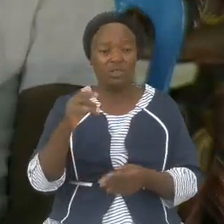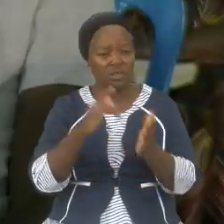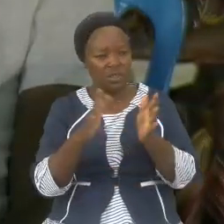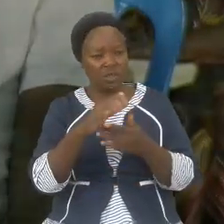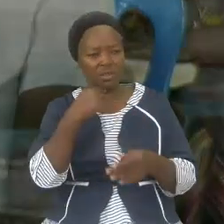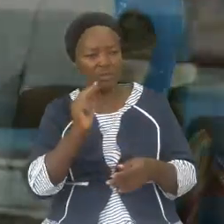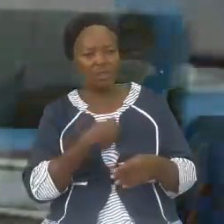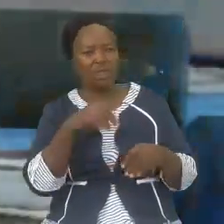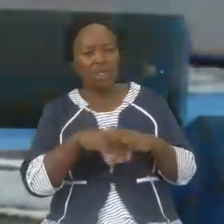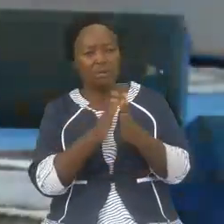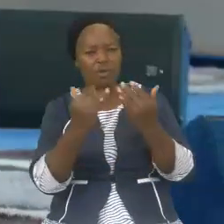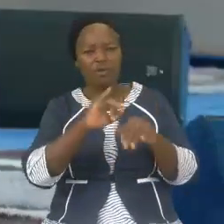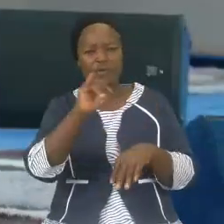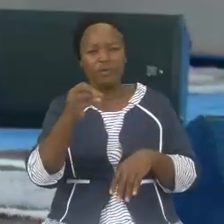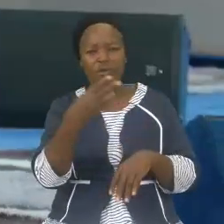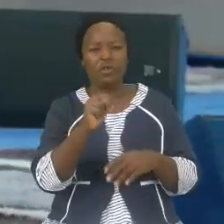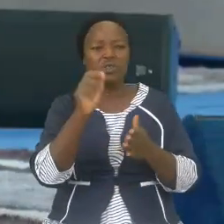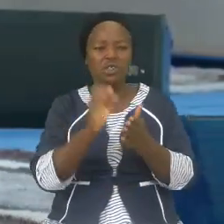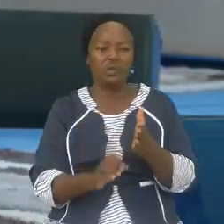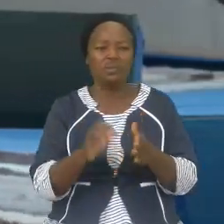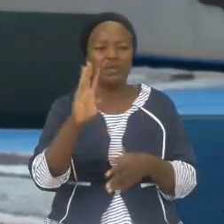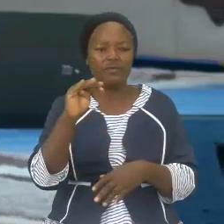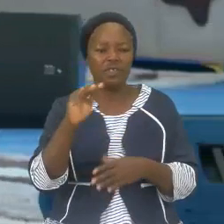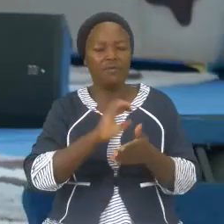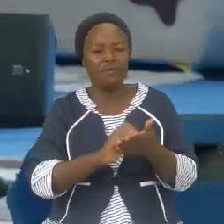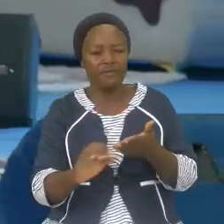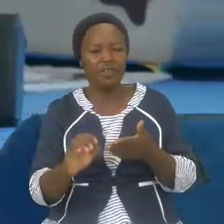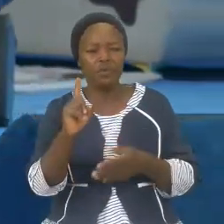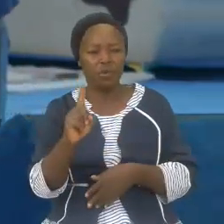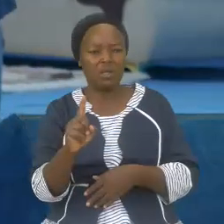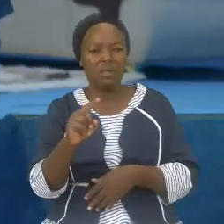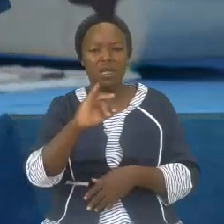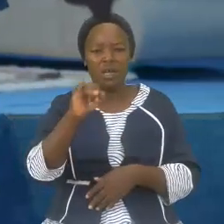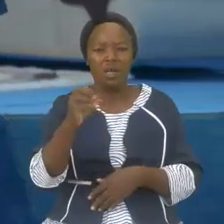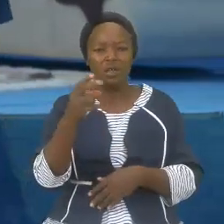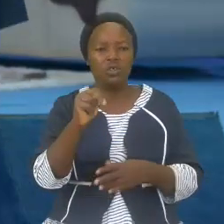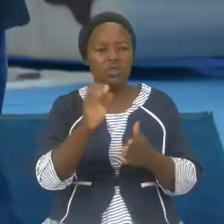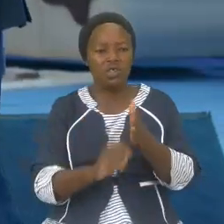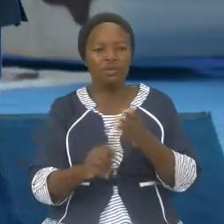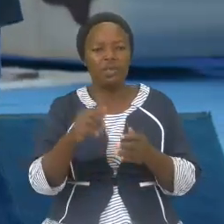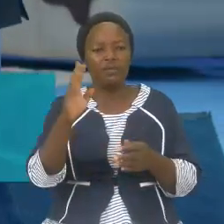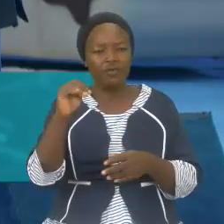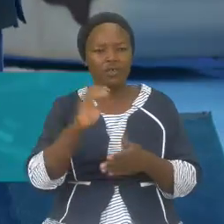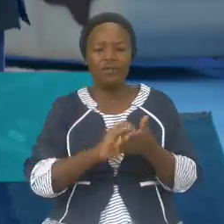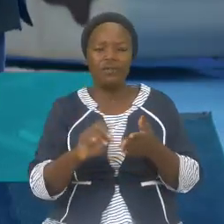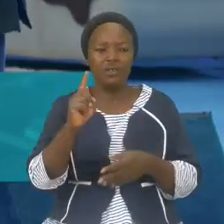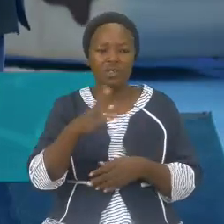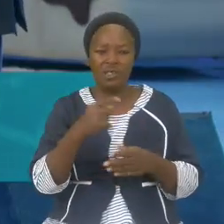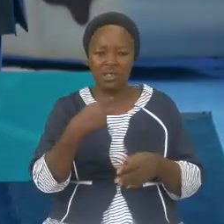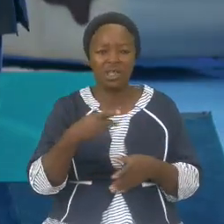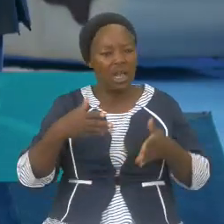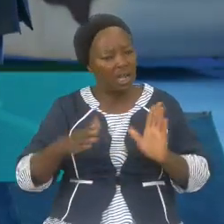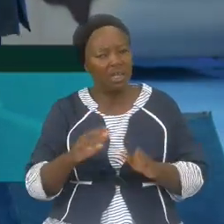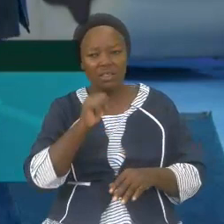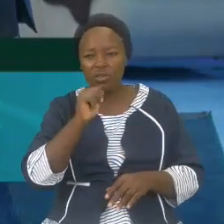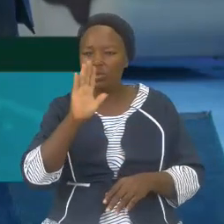in John chapter 14, reading there from verse 1. It says, let not your heart be